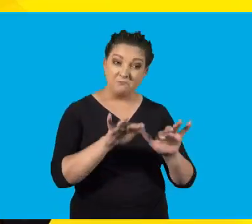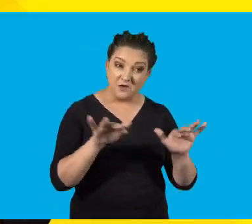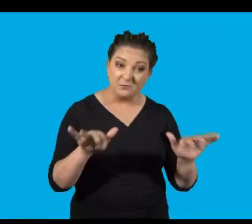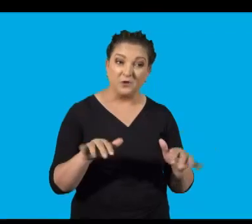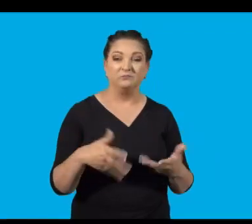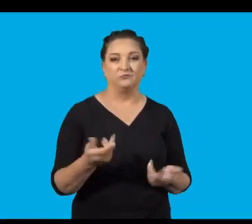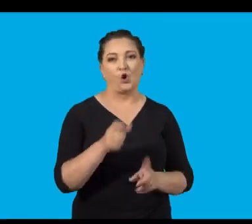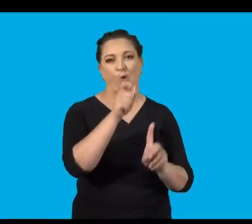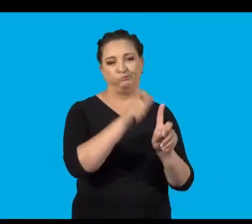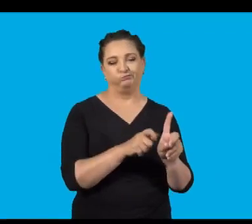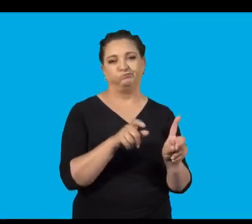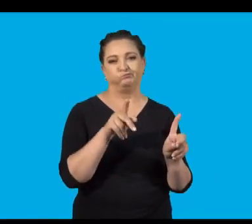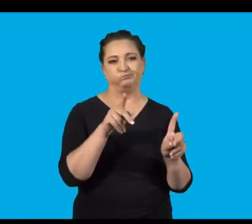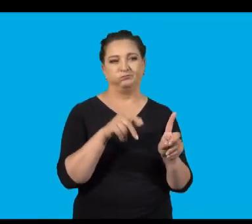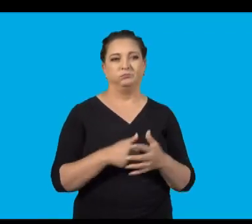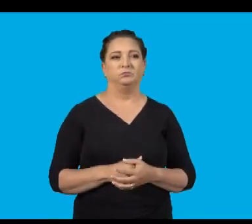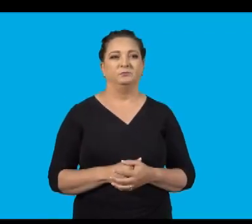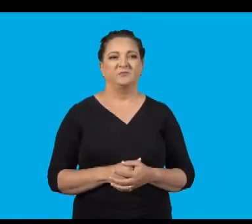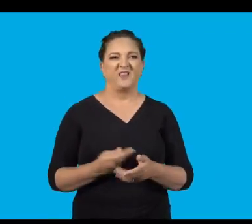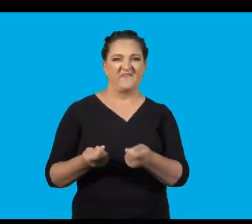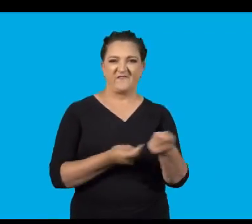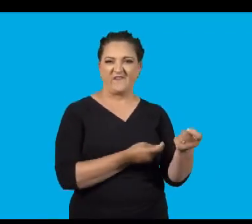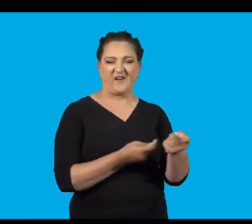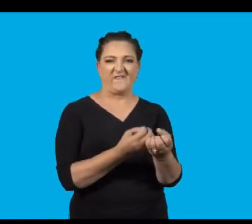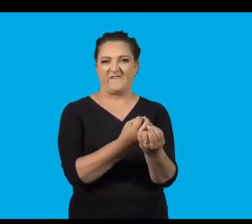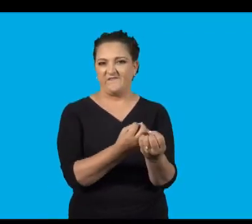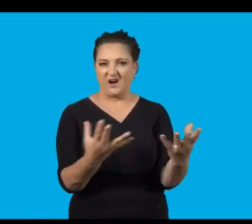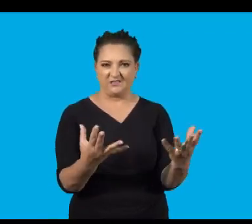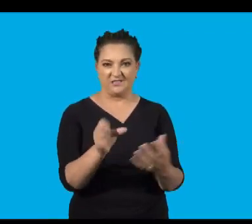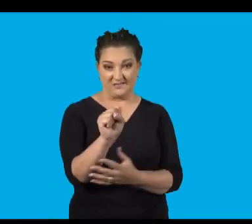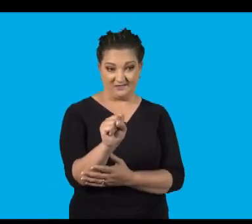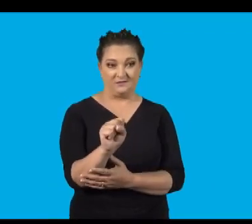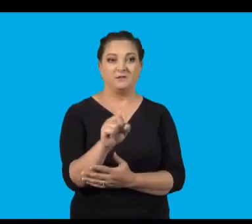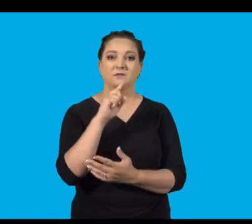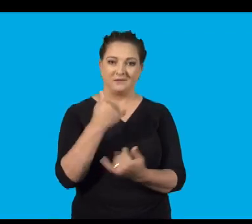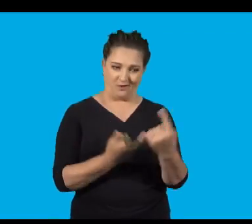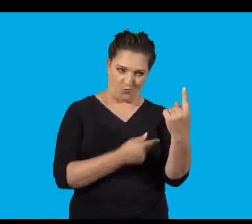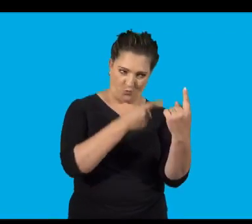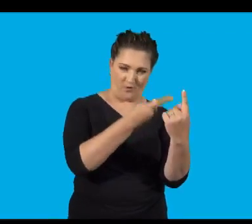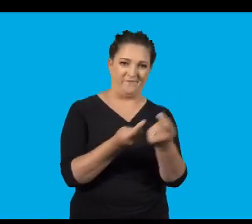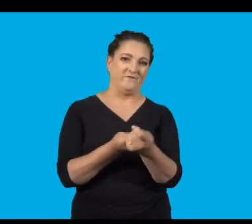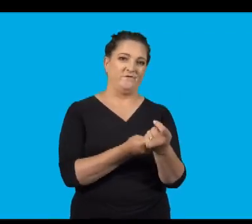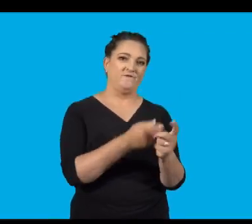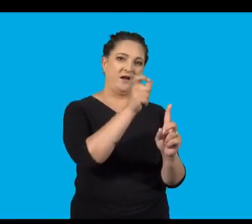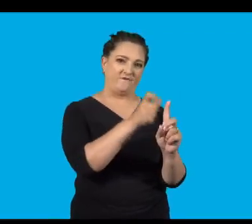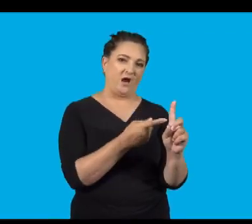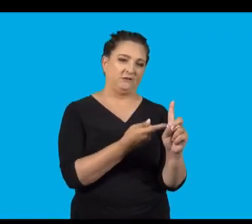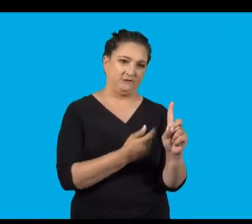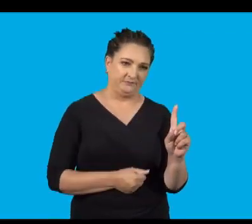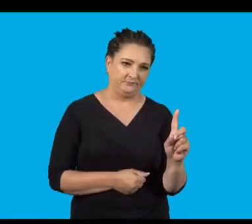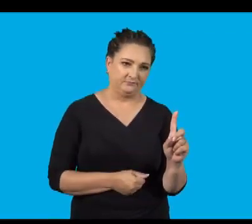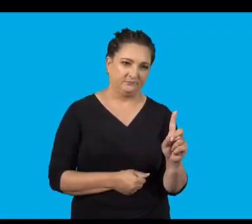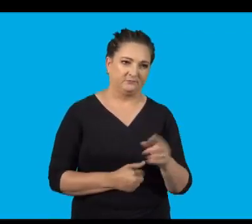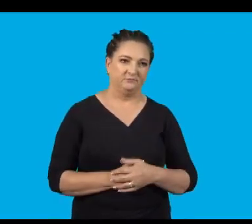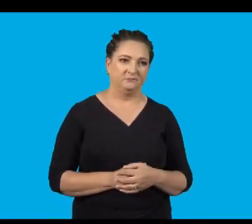People, this is also an unusual one, becomes person. Firefighters, okay, becomes